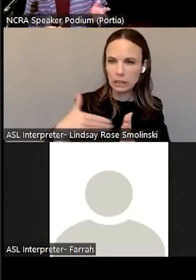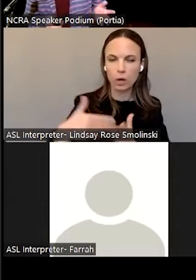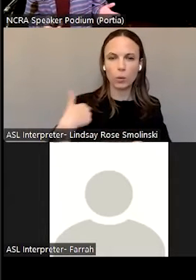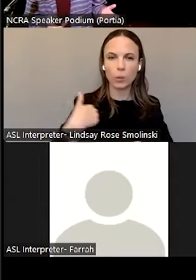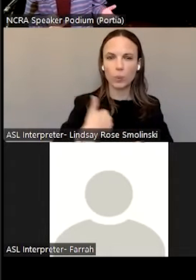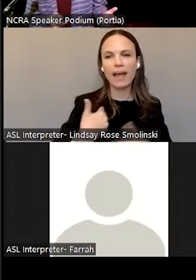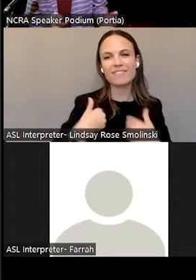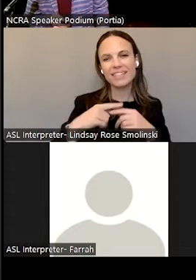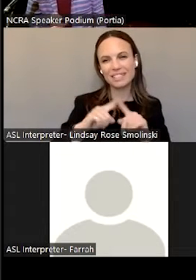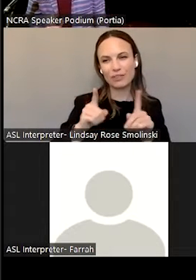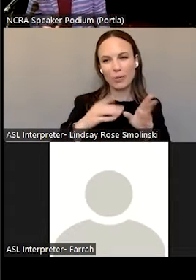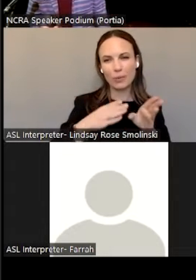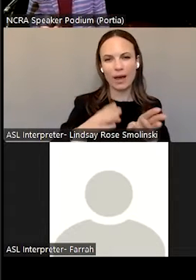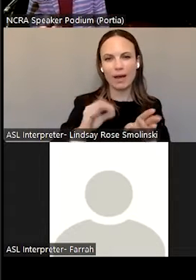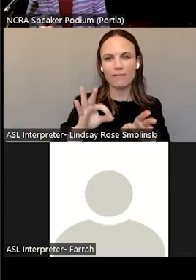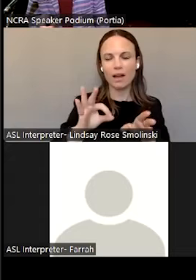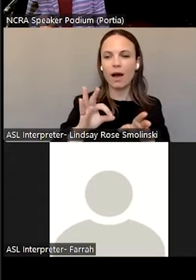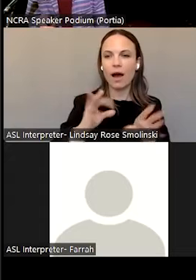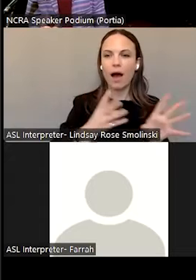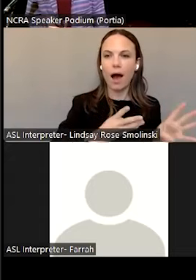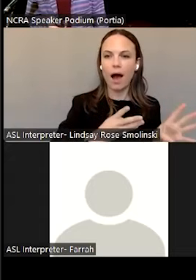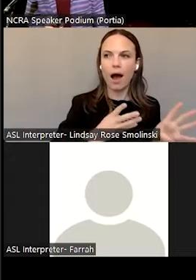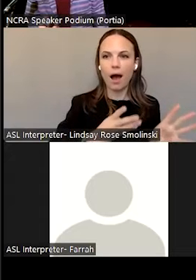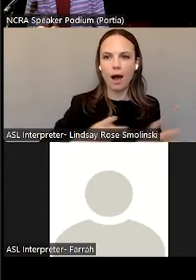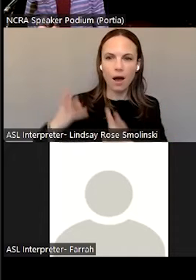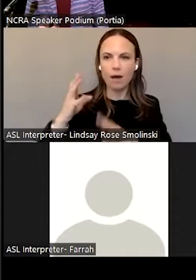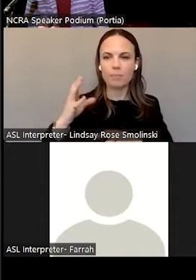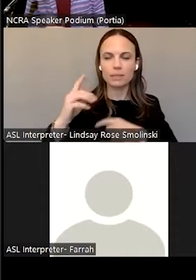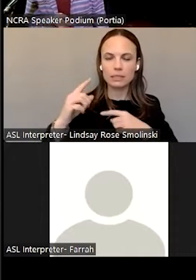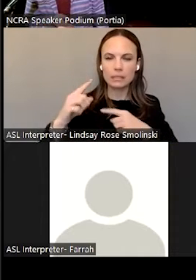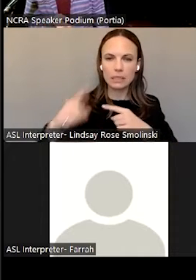slightly different way of upcycling some of them. And